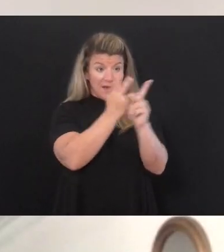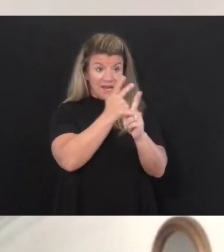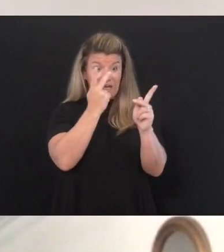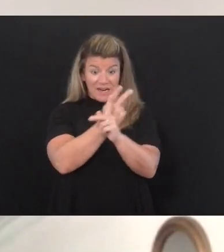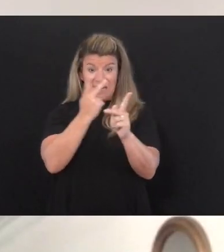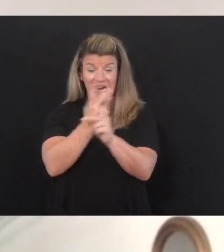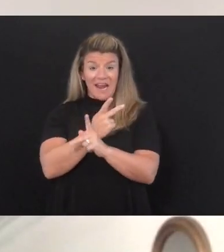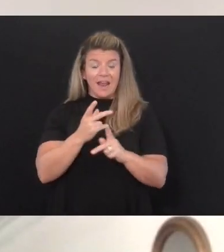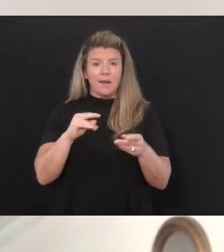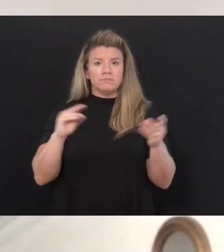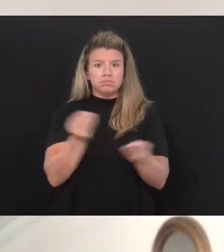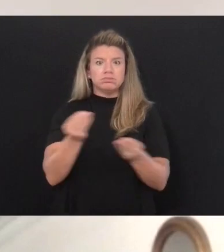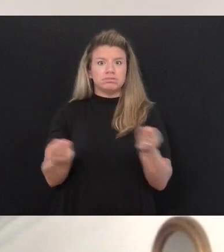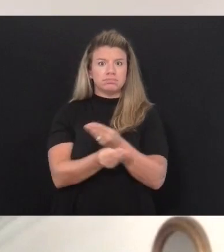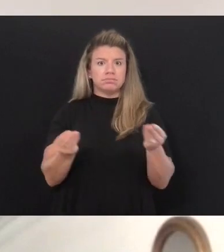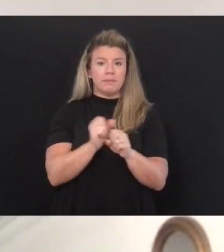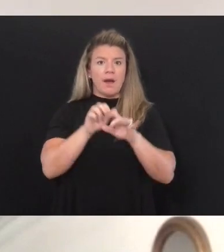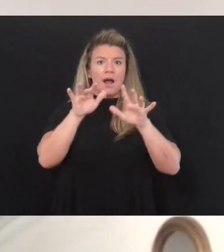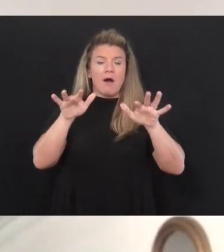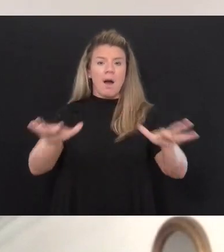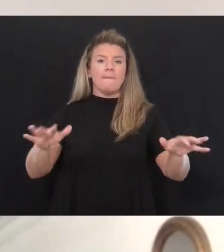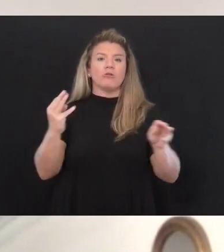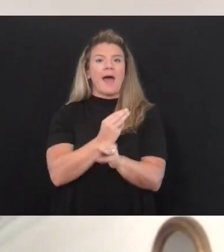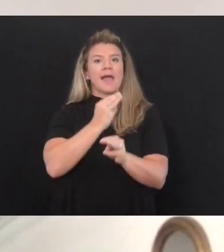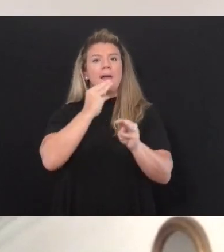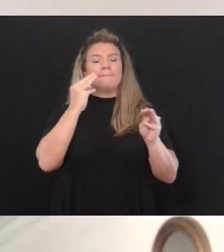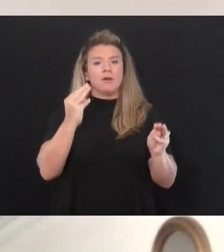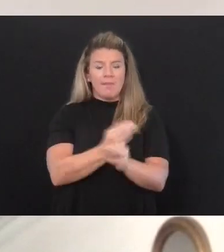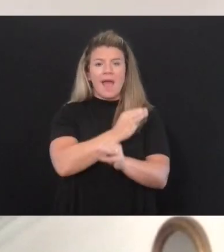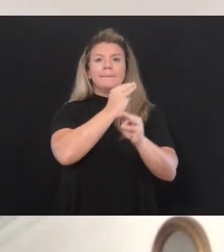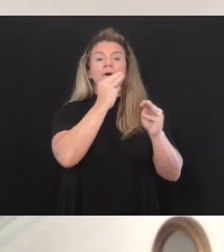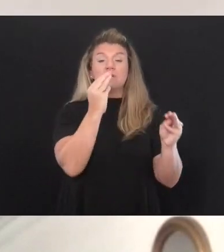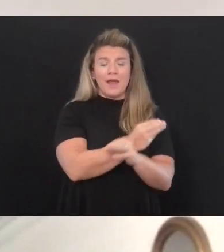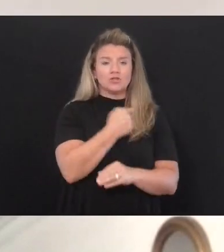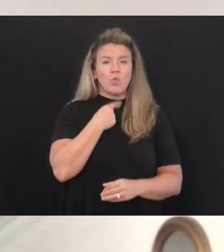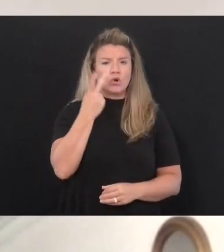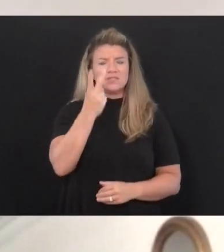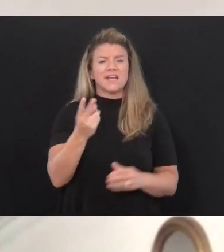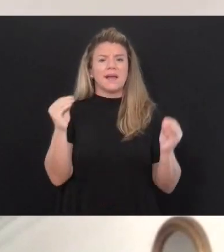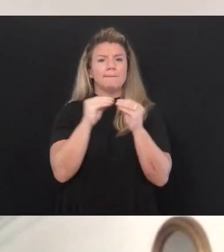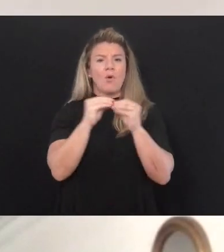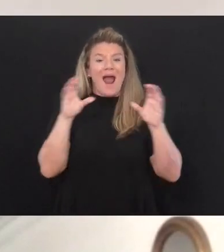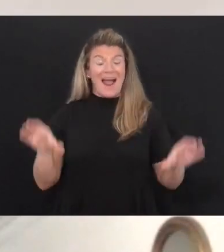The bottom line is just this. You know, I've said it until I'm blue-green, but